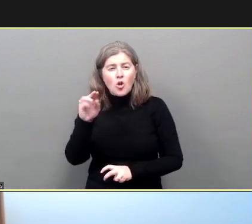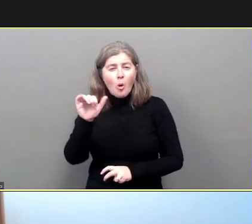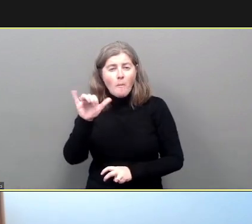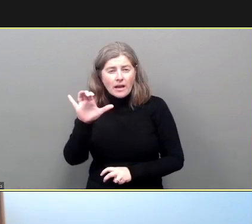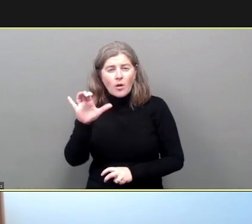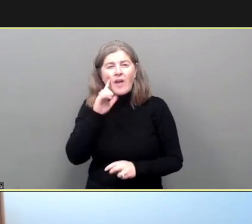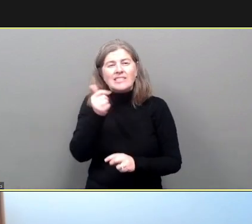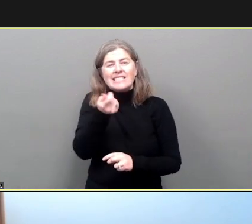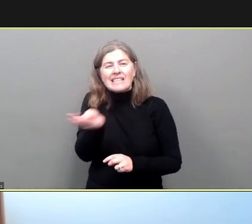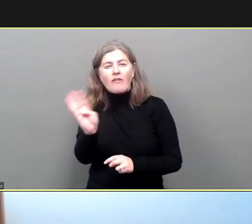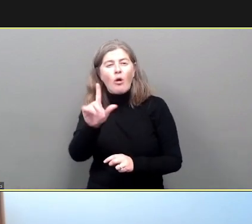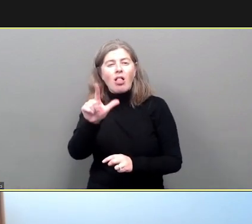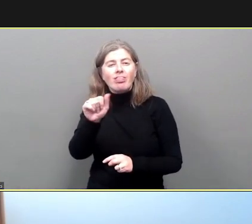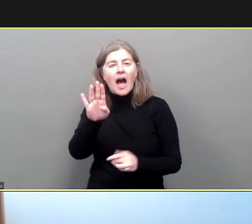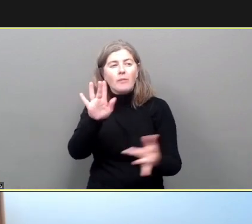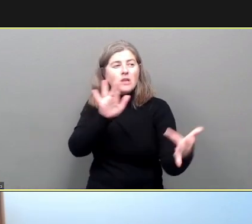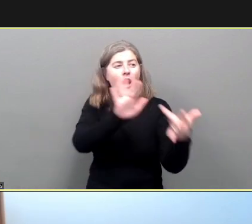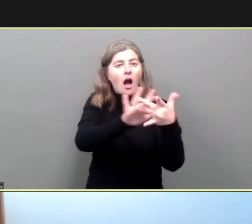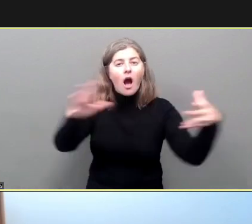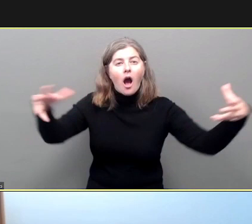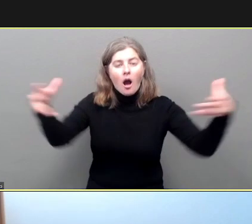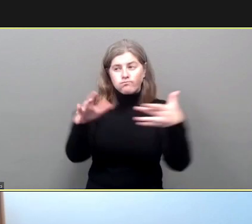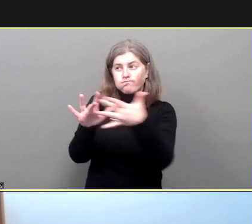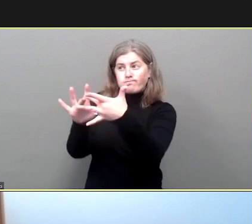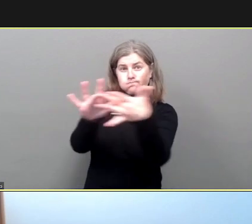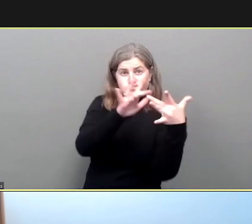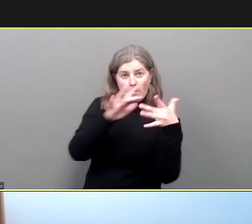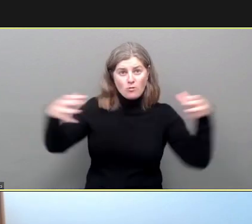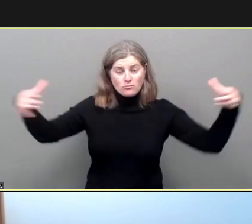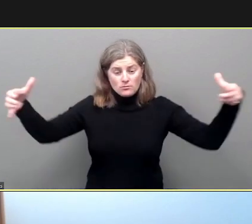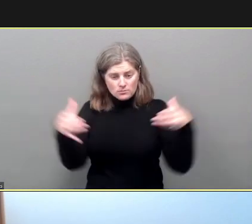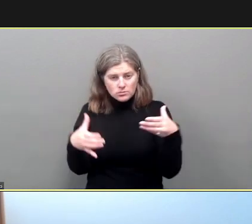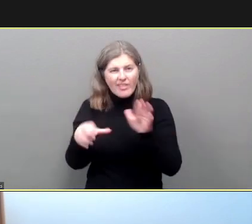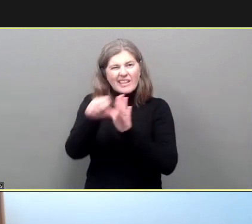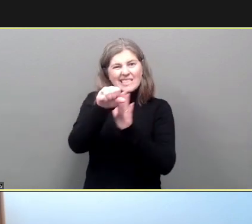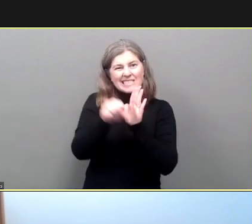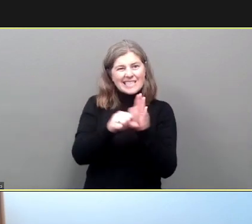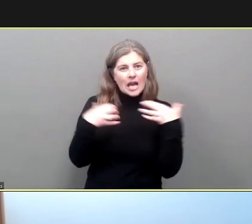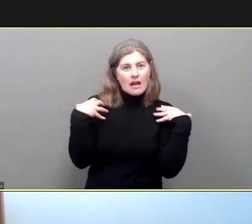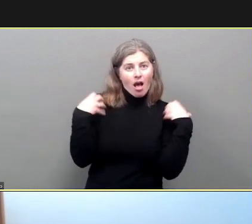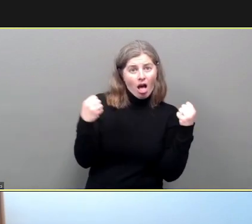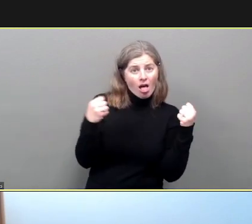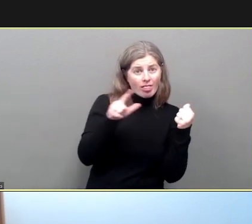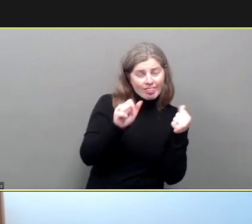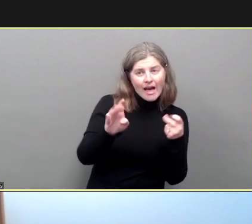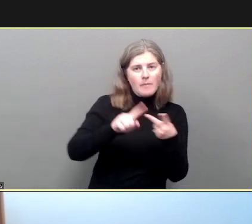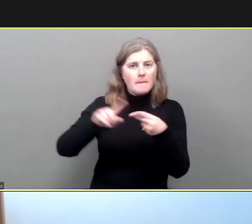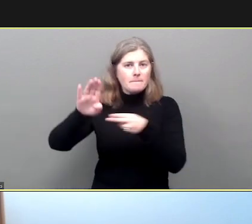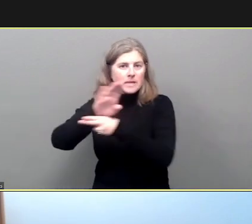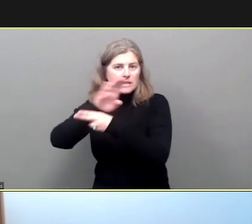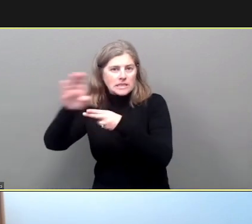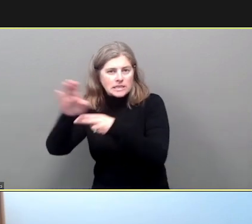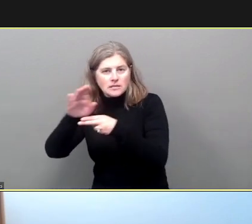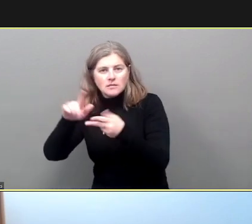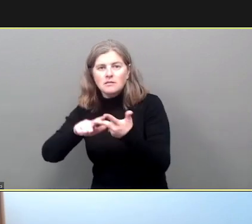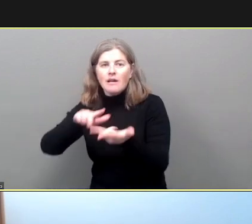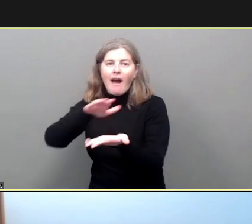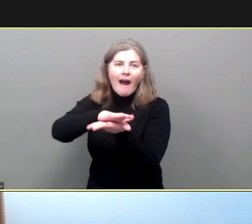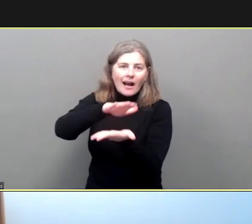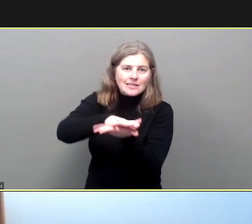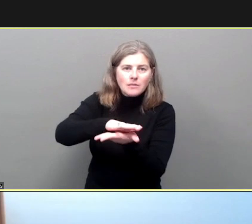labs together with the CDC, our state public health lab, commercial labs, academic